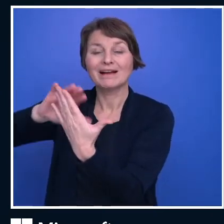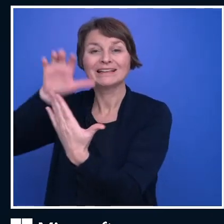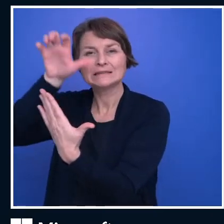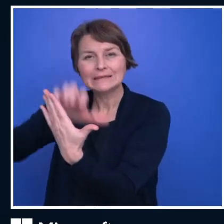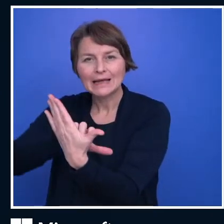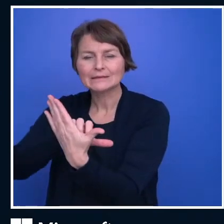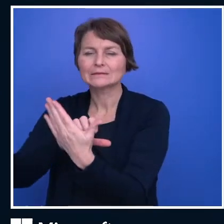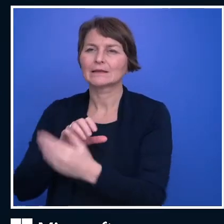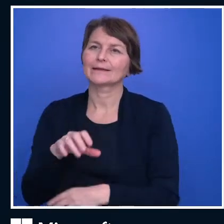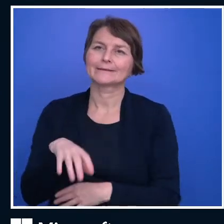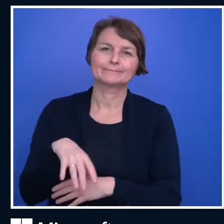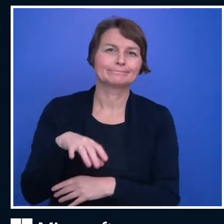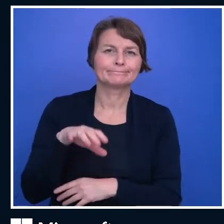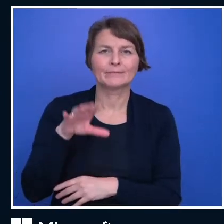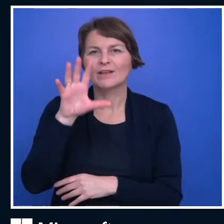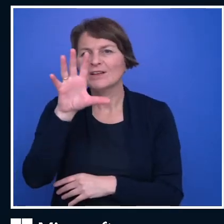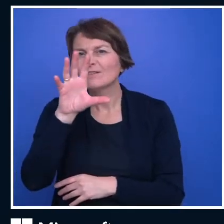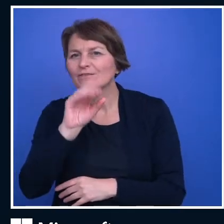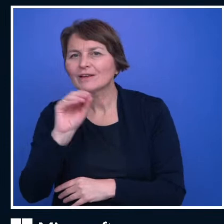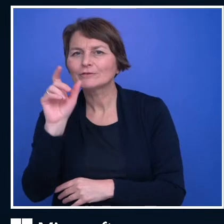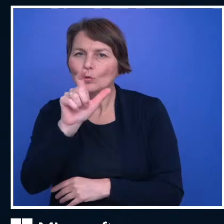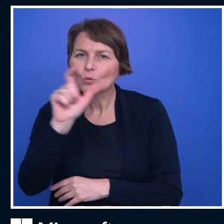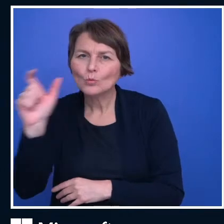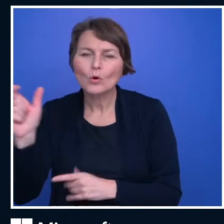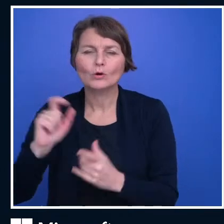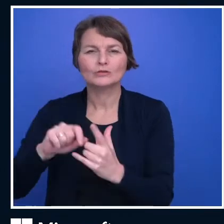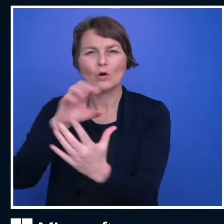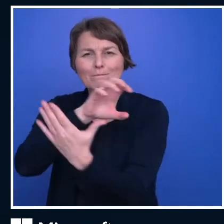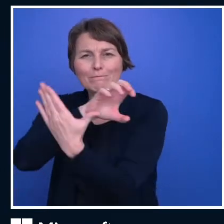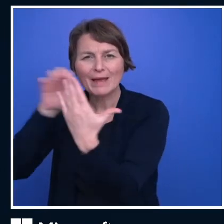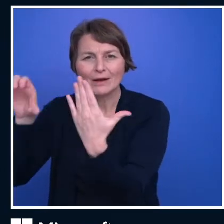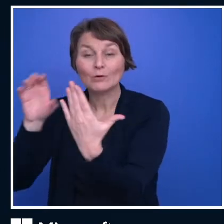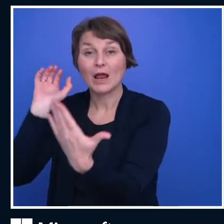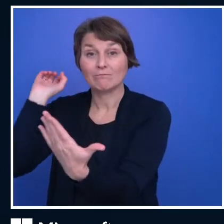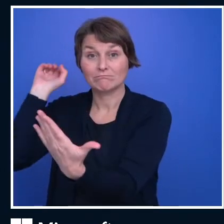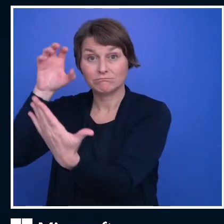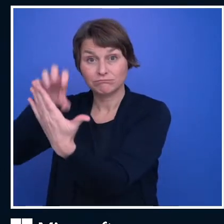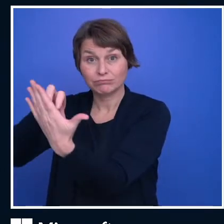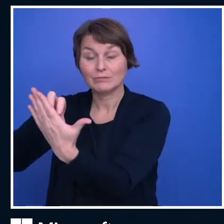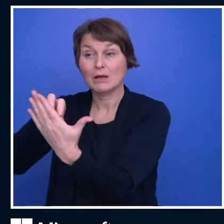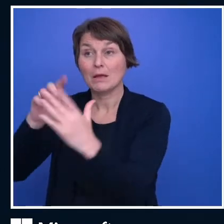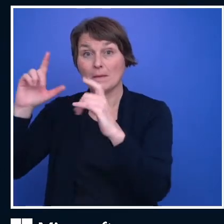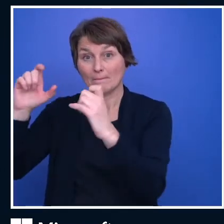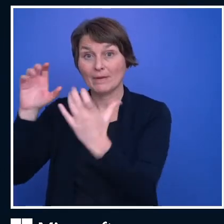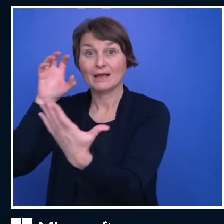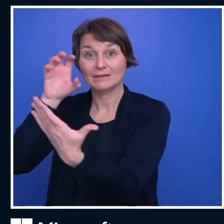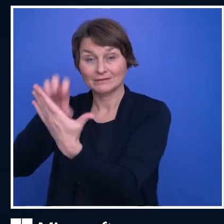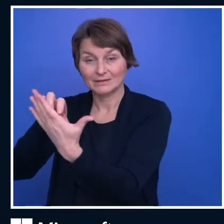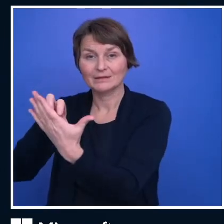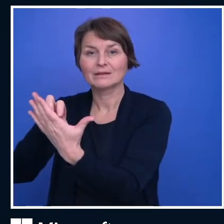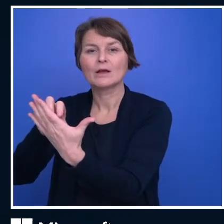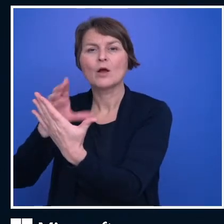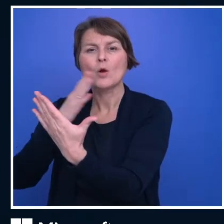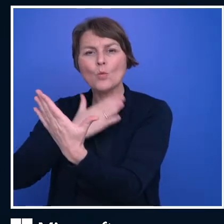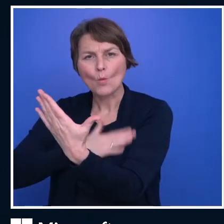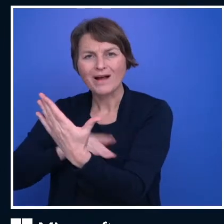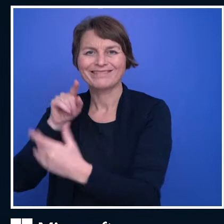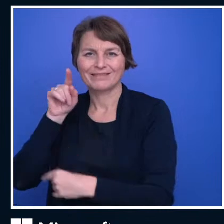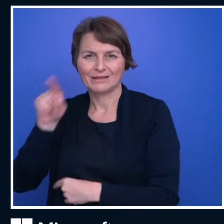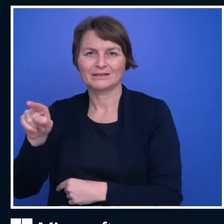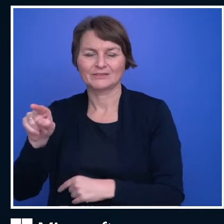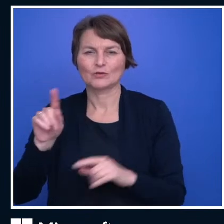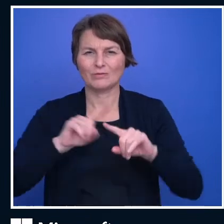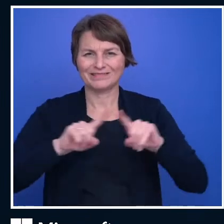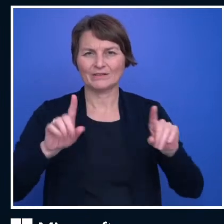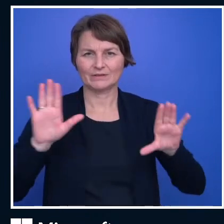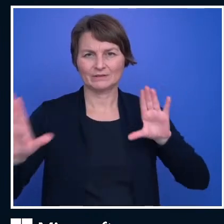words or paragraph, a complete paragraph on it, you would better go with a read API. So this depends on what